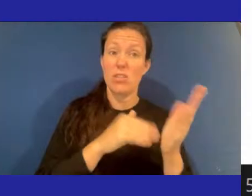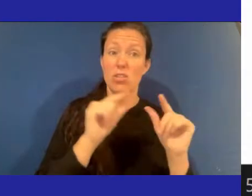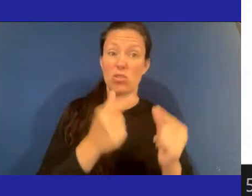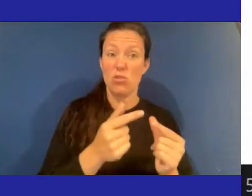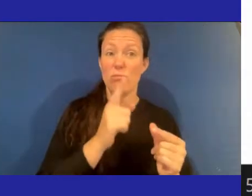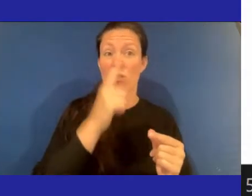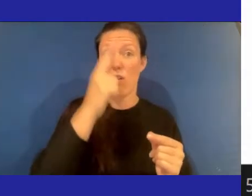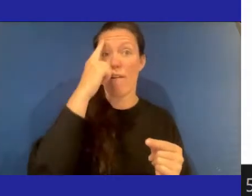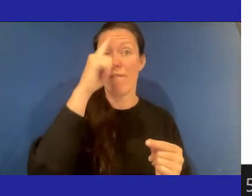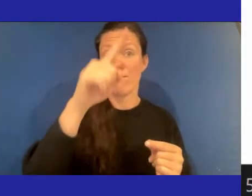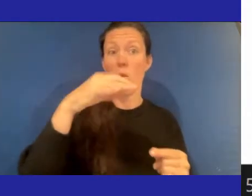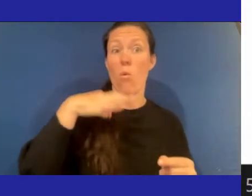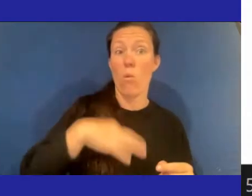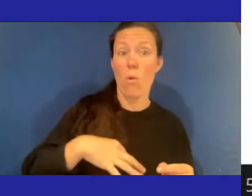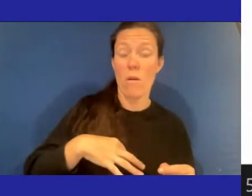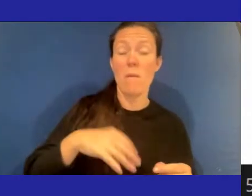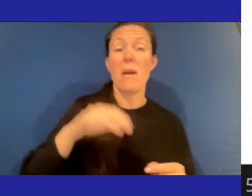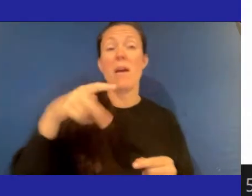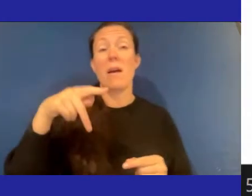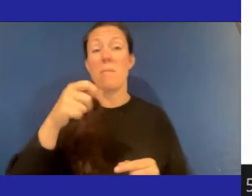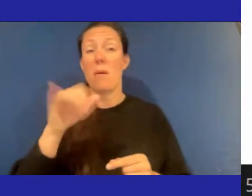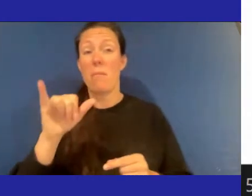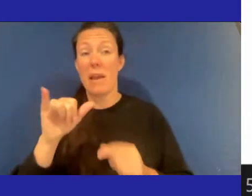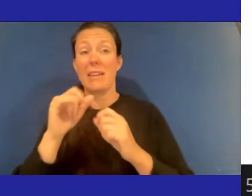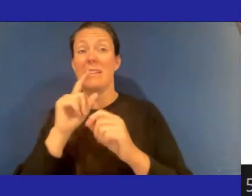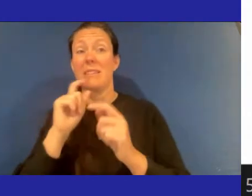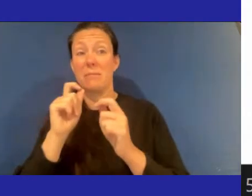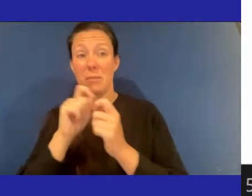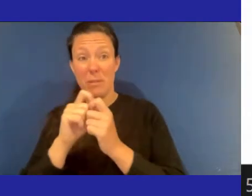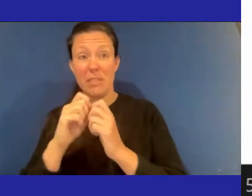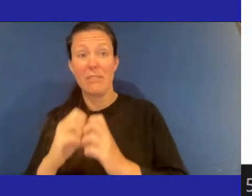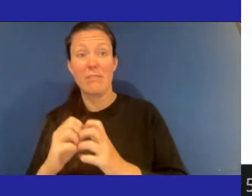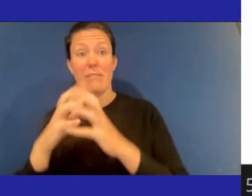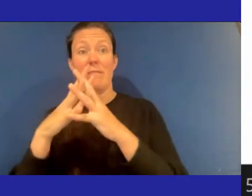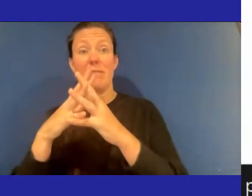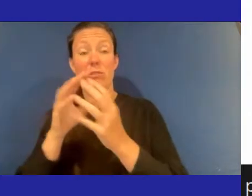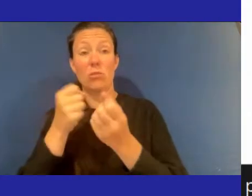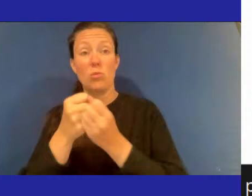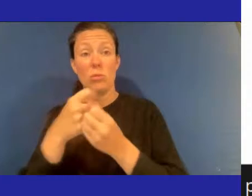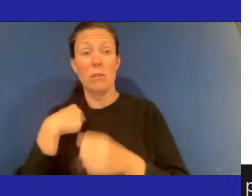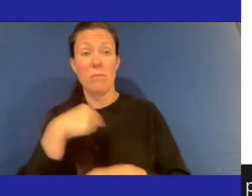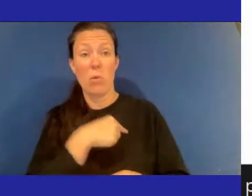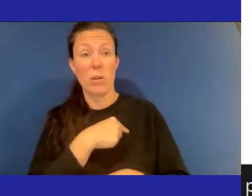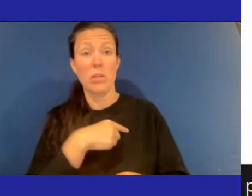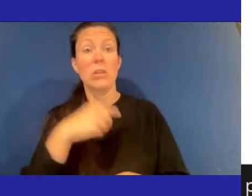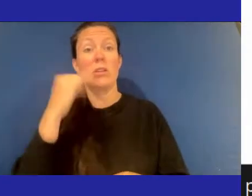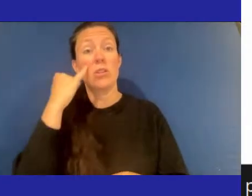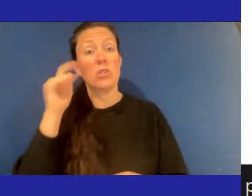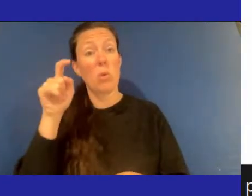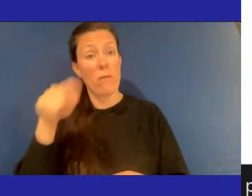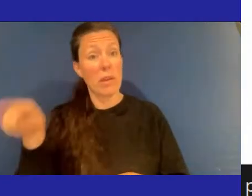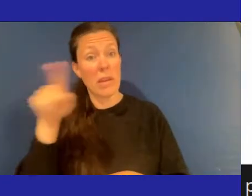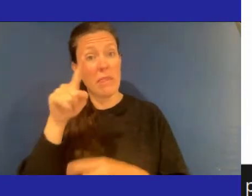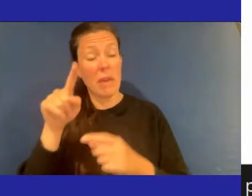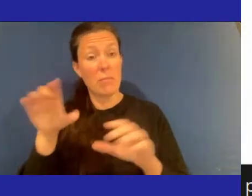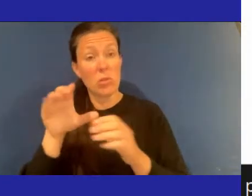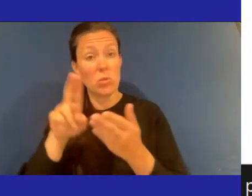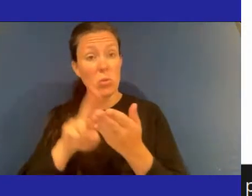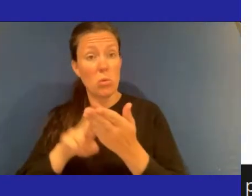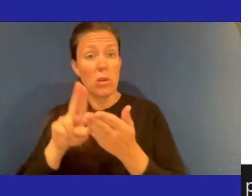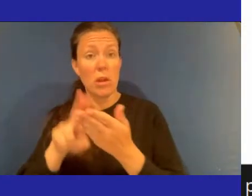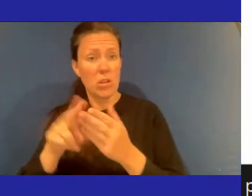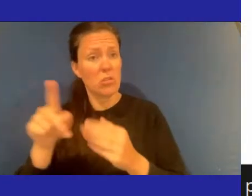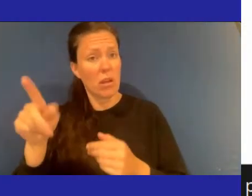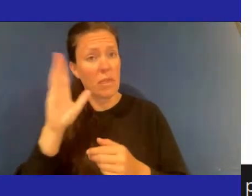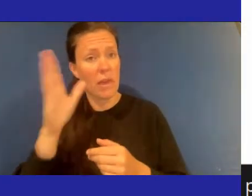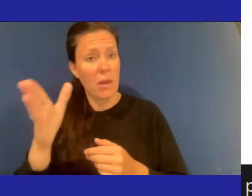specifically to help us. And if we need them, and we need them to do a contract, they will do a contract. And if we find that it's better to do a